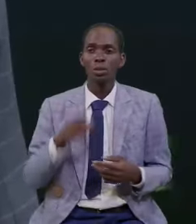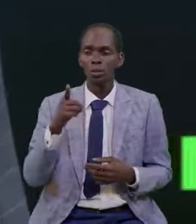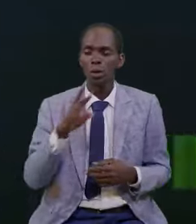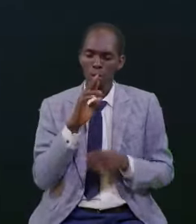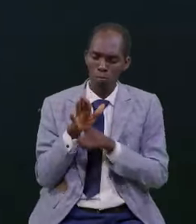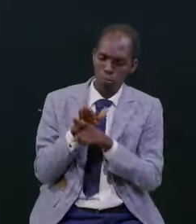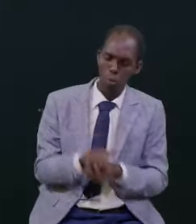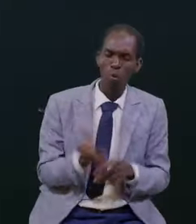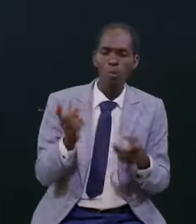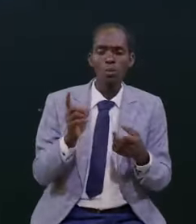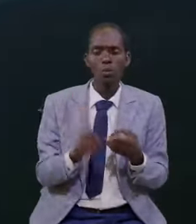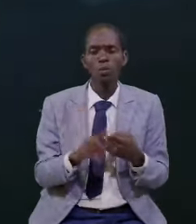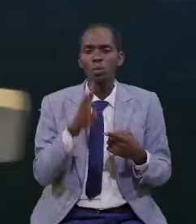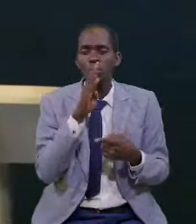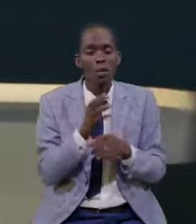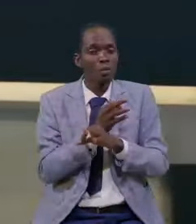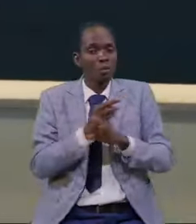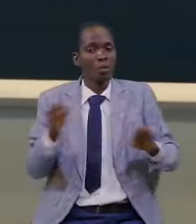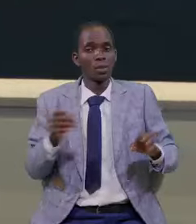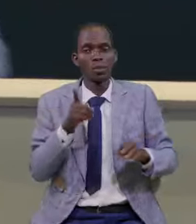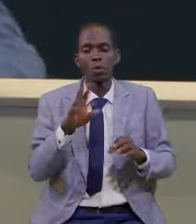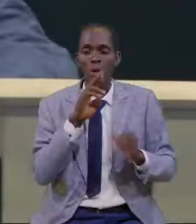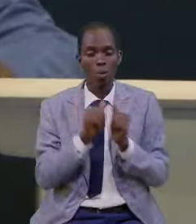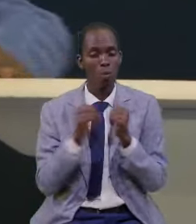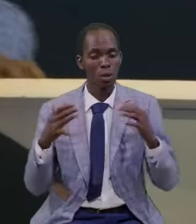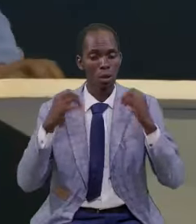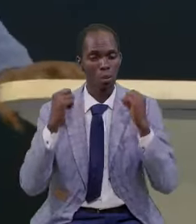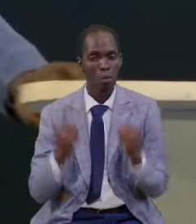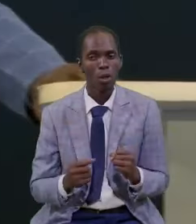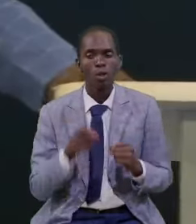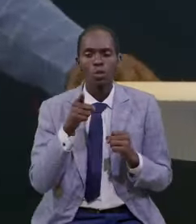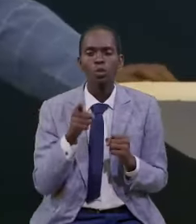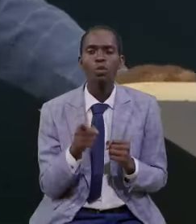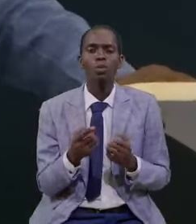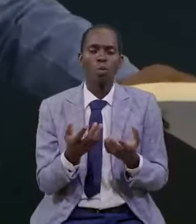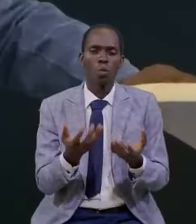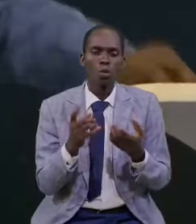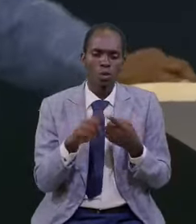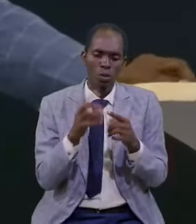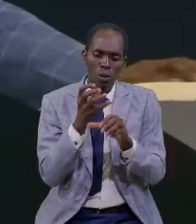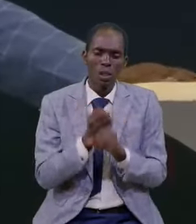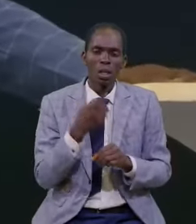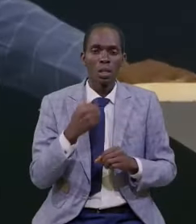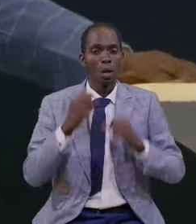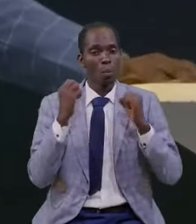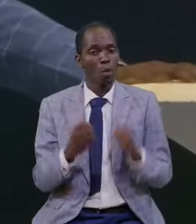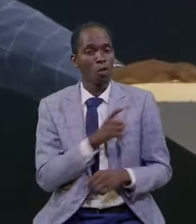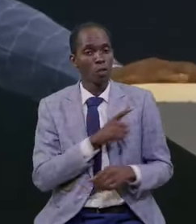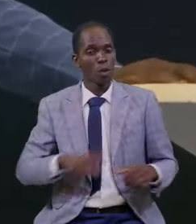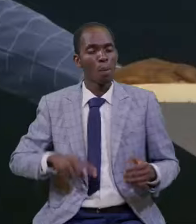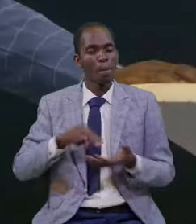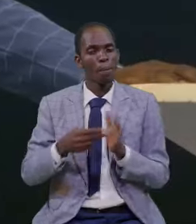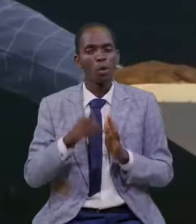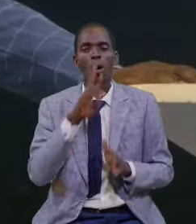You are powerless, you want to get the power of the Lord, you're thirsty. He and